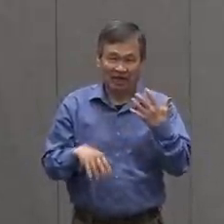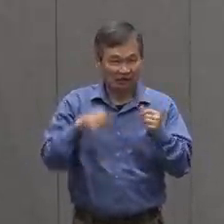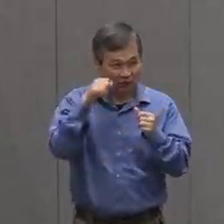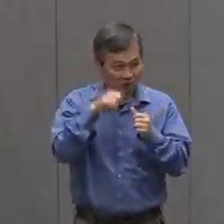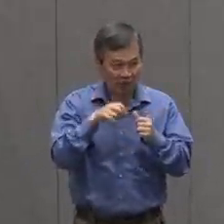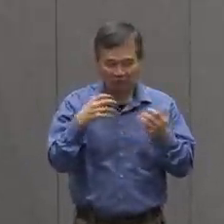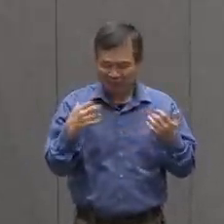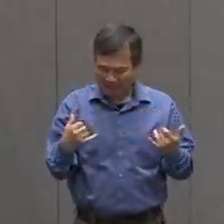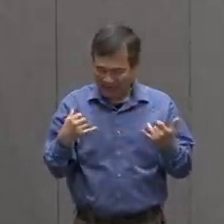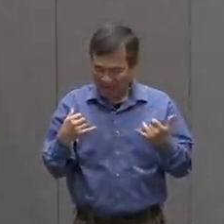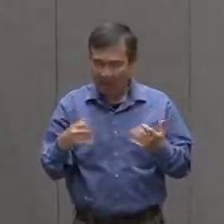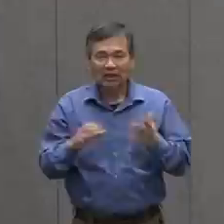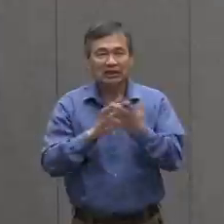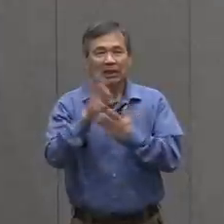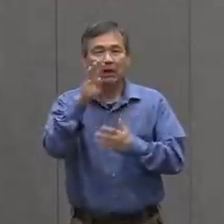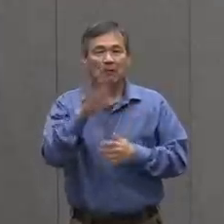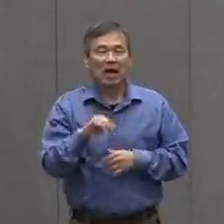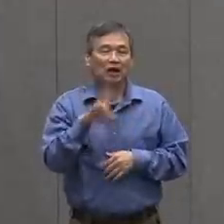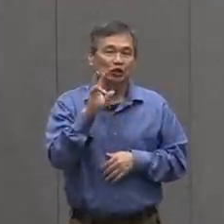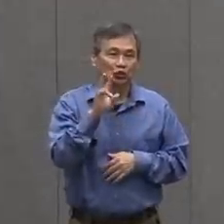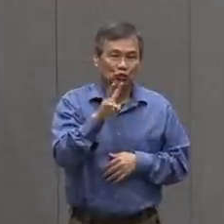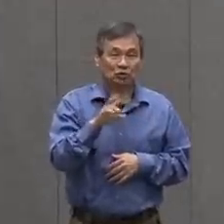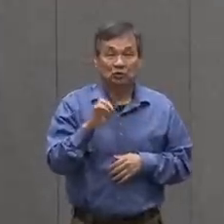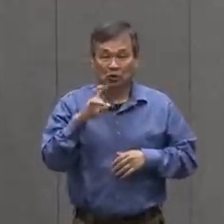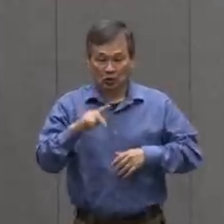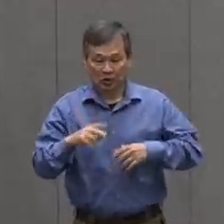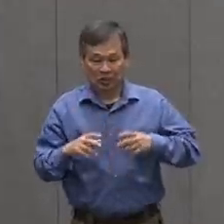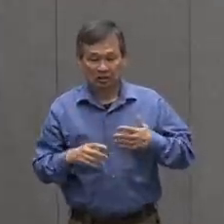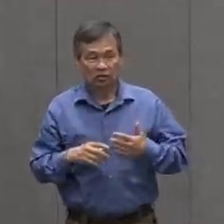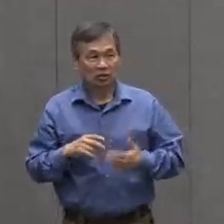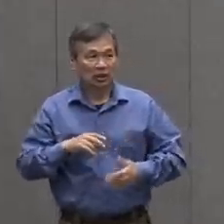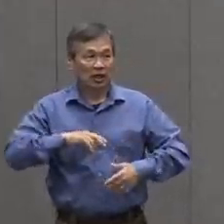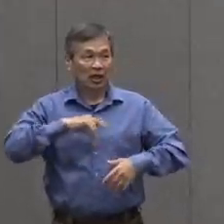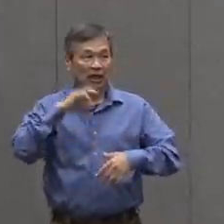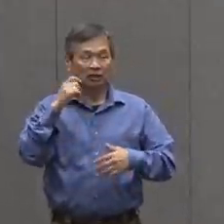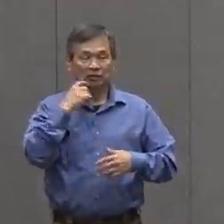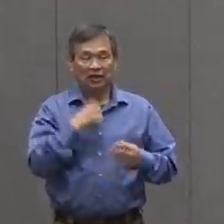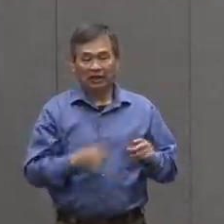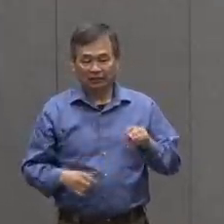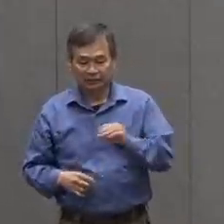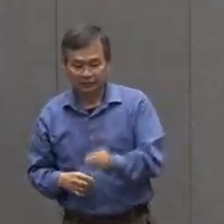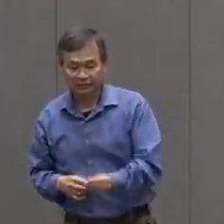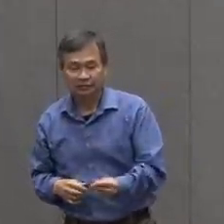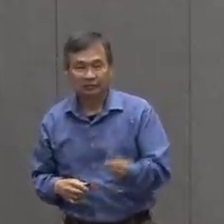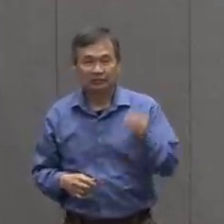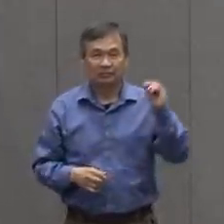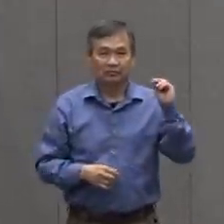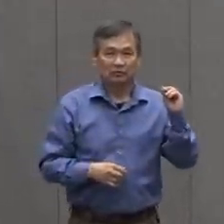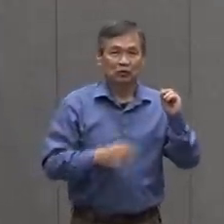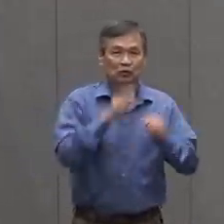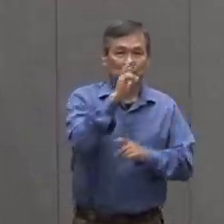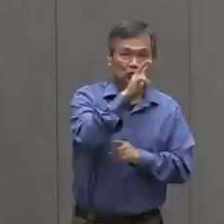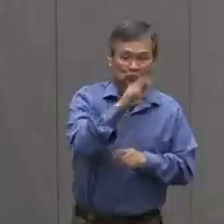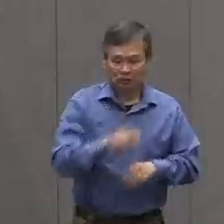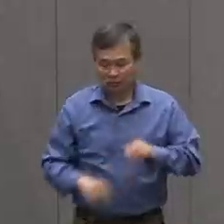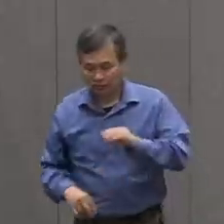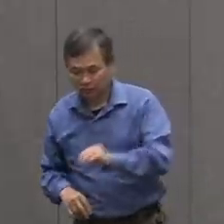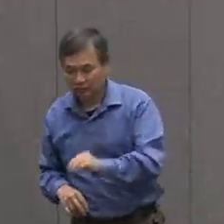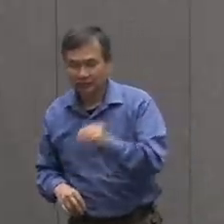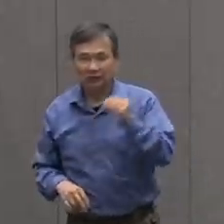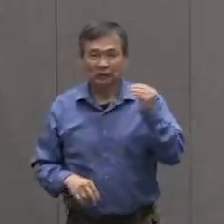find out how many items are in this collection. So when I have two together, I'm going to say two. And I want you to repeat back wherever you